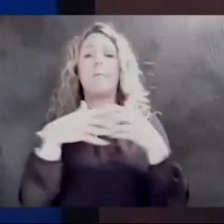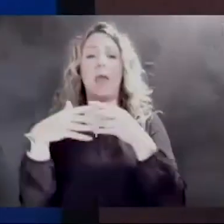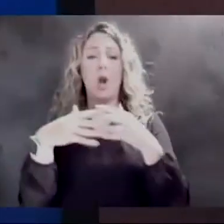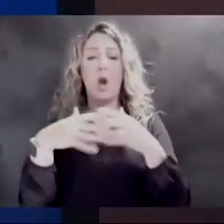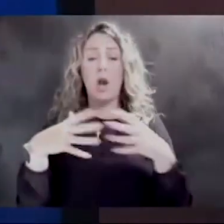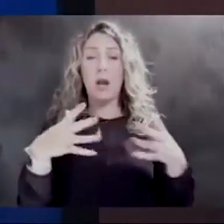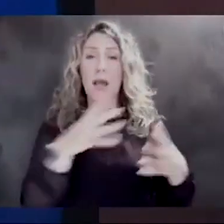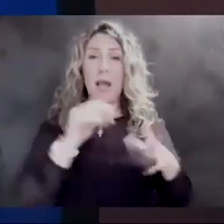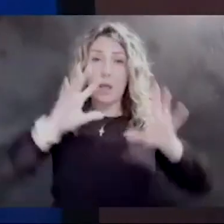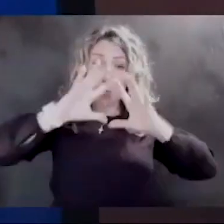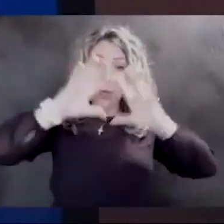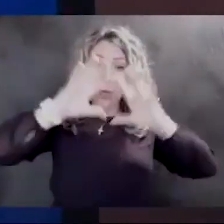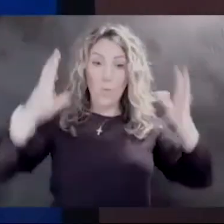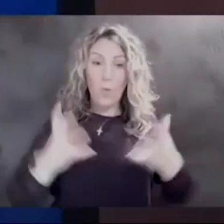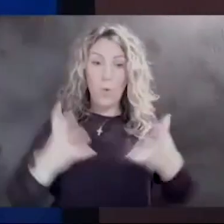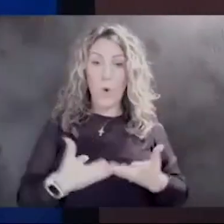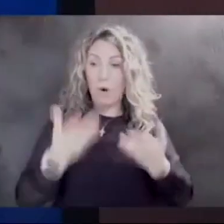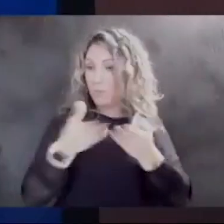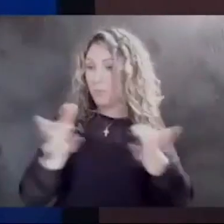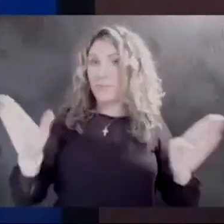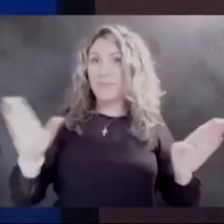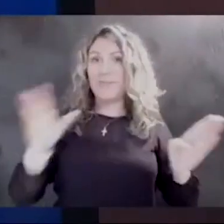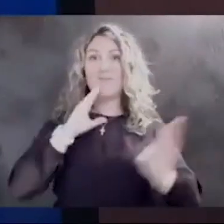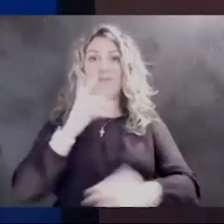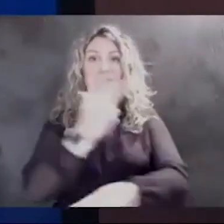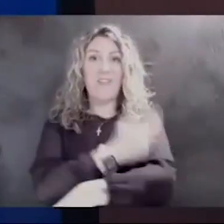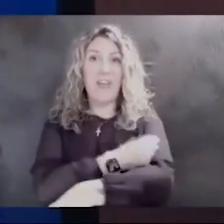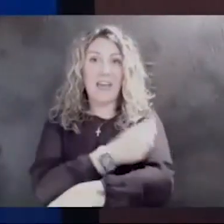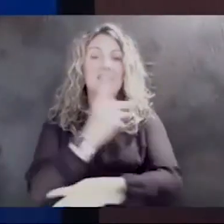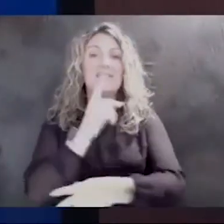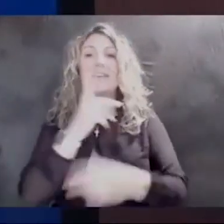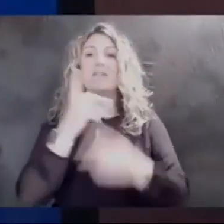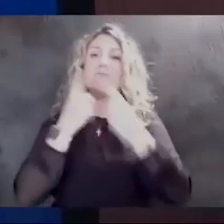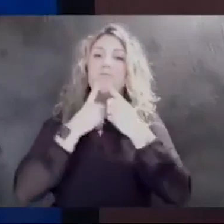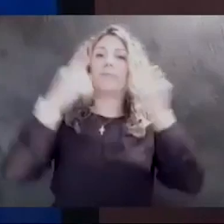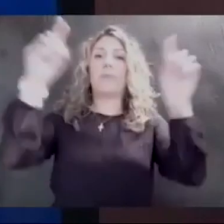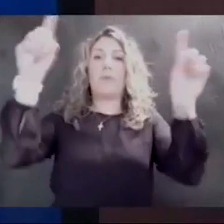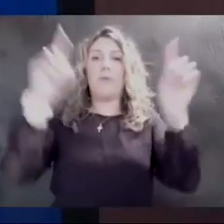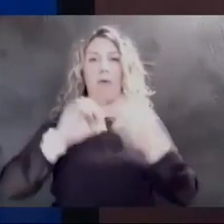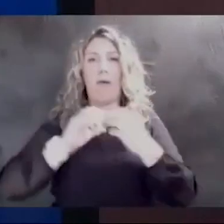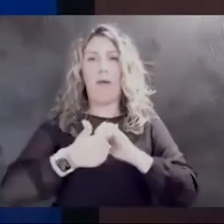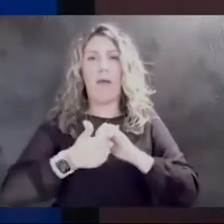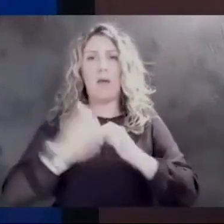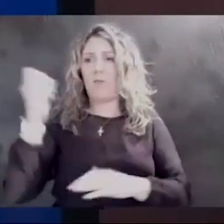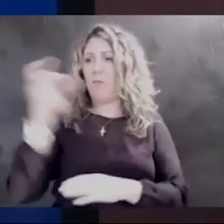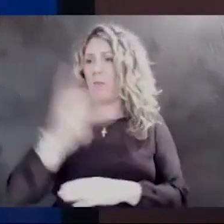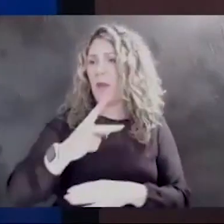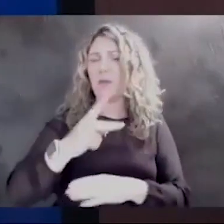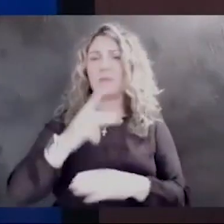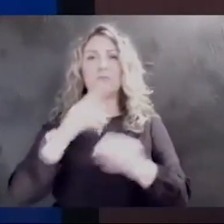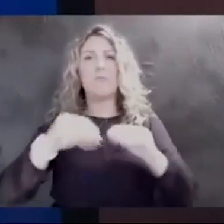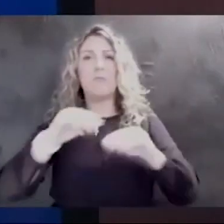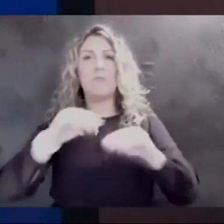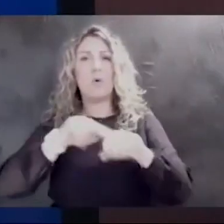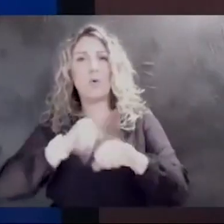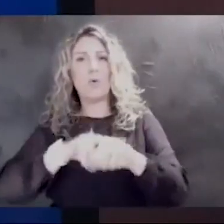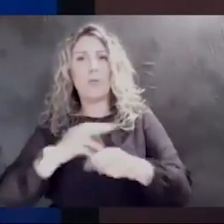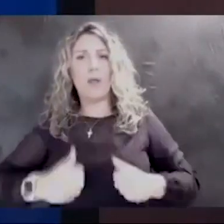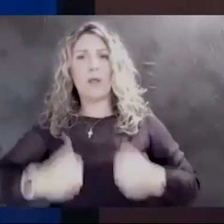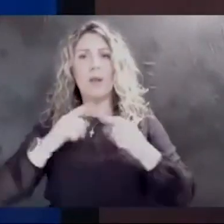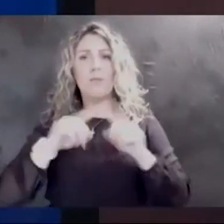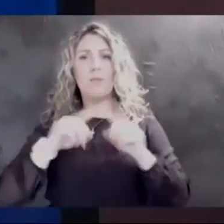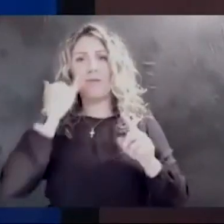worldwide, vaccination is the get out of jail card. It is the way to go back toward a more normal life. But if you haven't been vaccinated, remember,